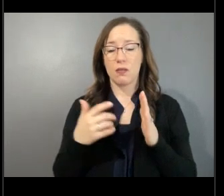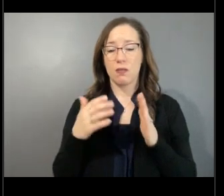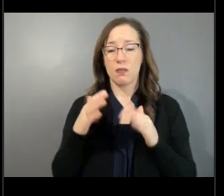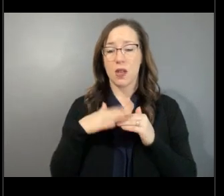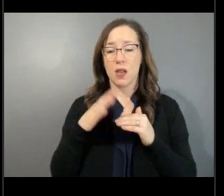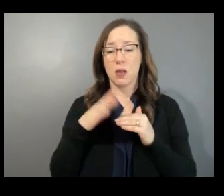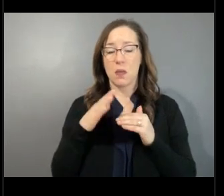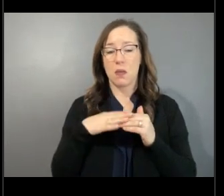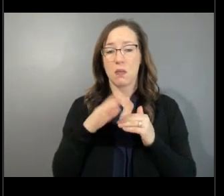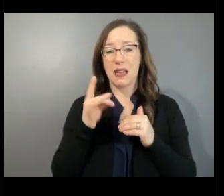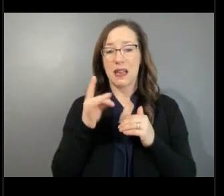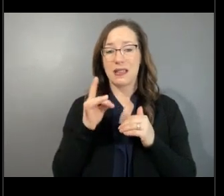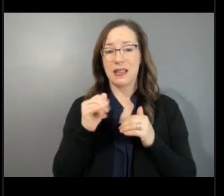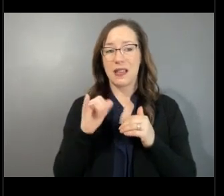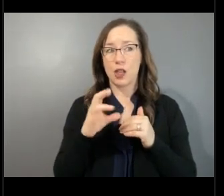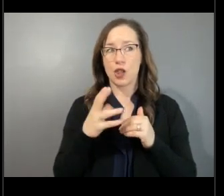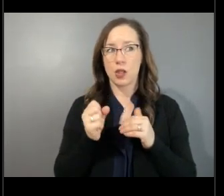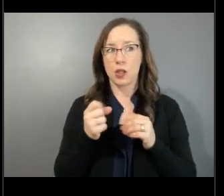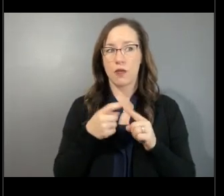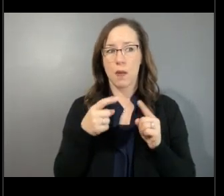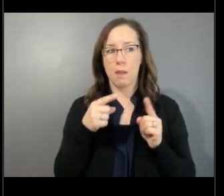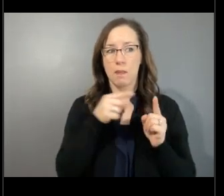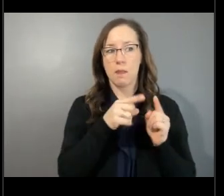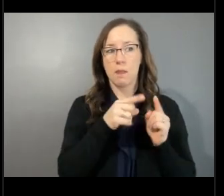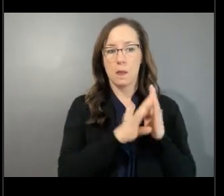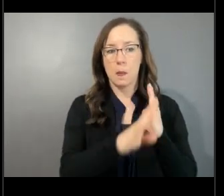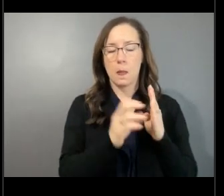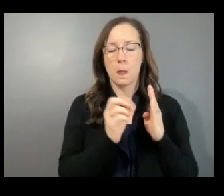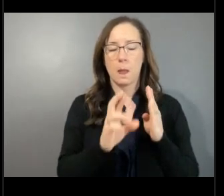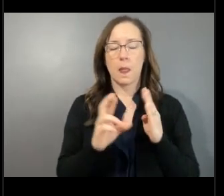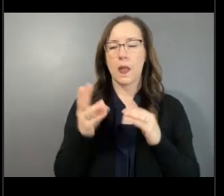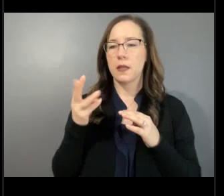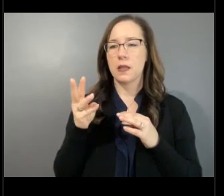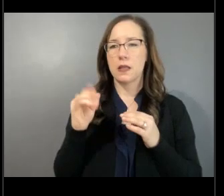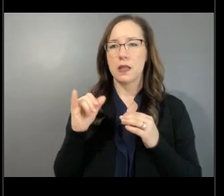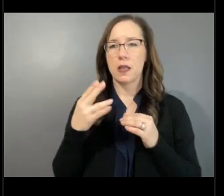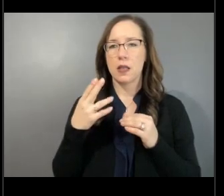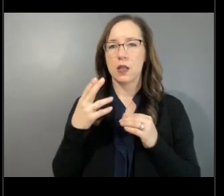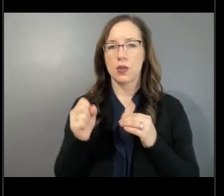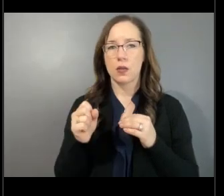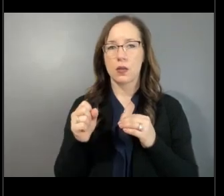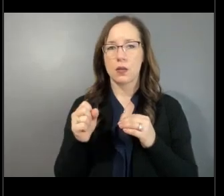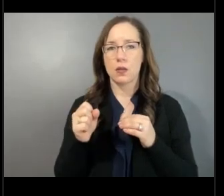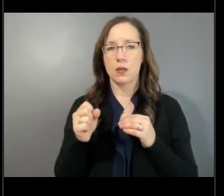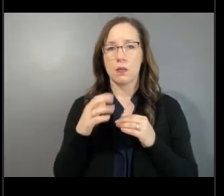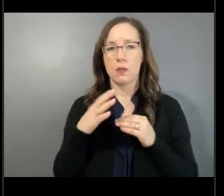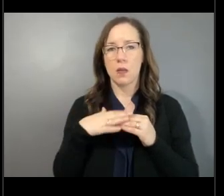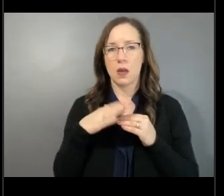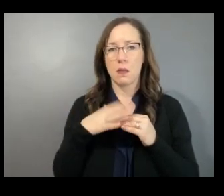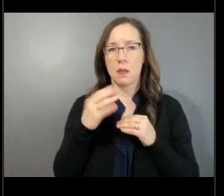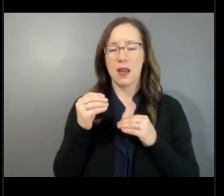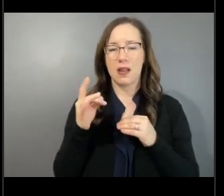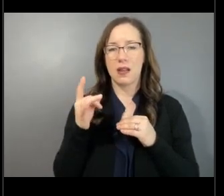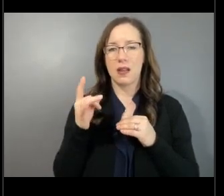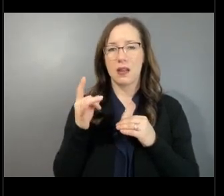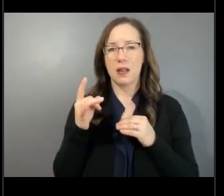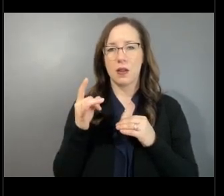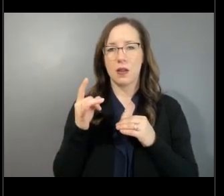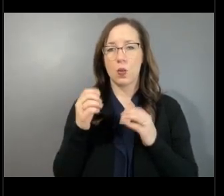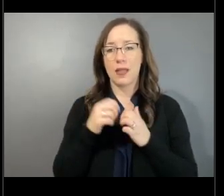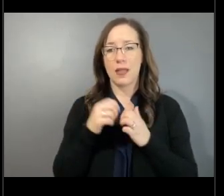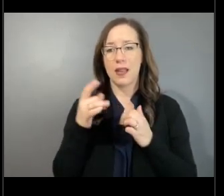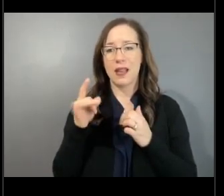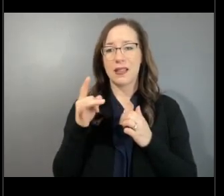from that wall, or should it be installed 16 inches minimum and 18 with an